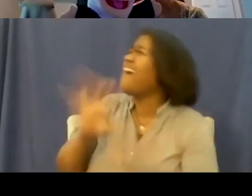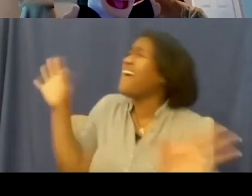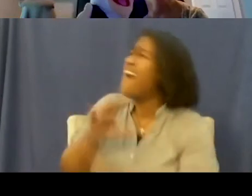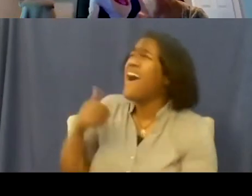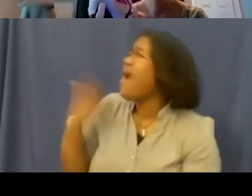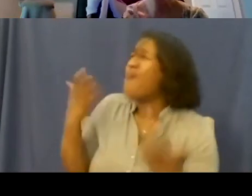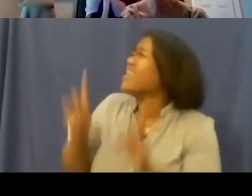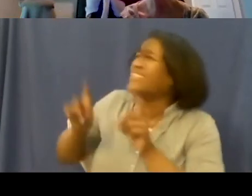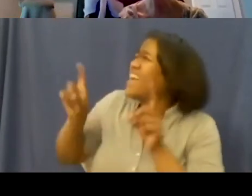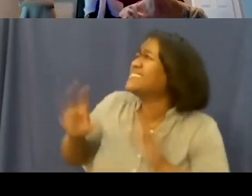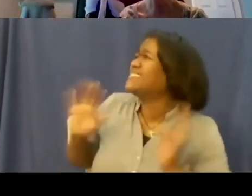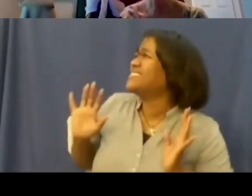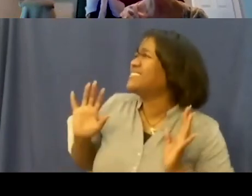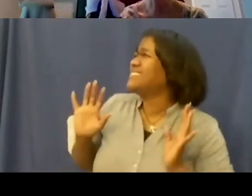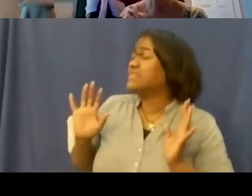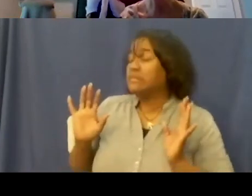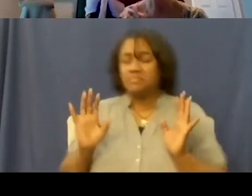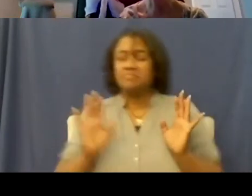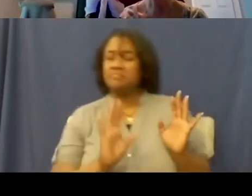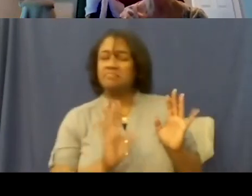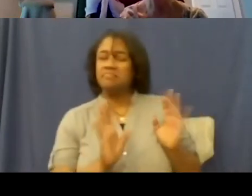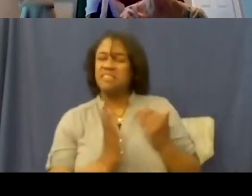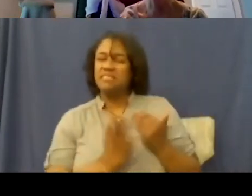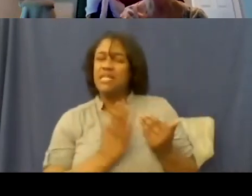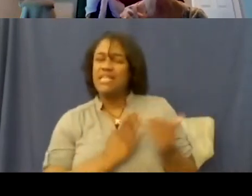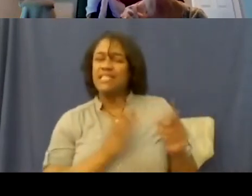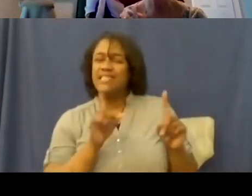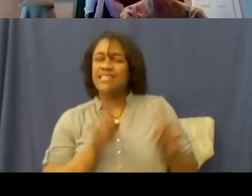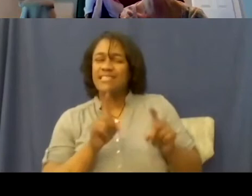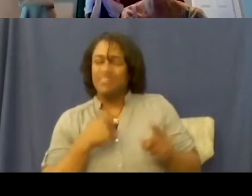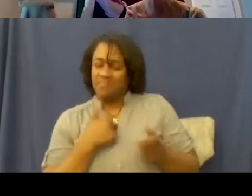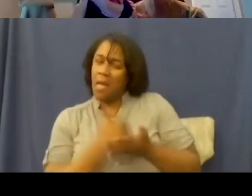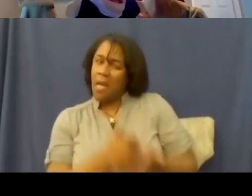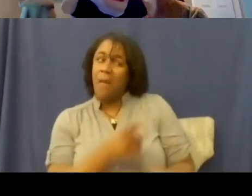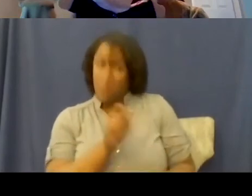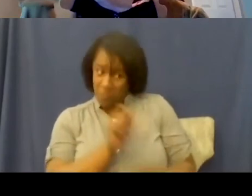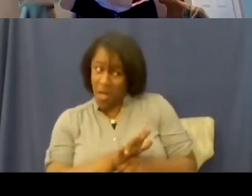tests. This one's a pretty easy test and I'll help you, I promise.